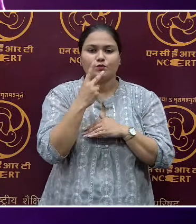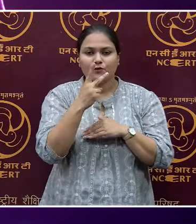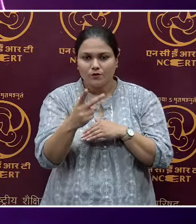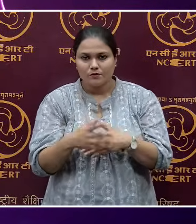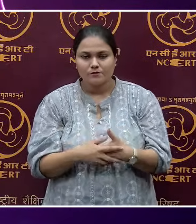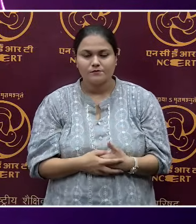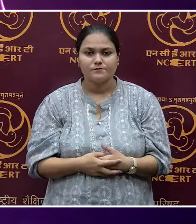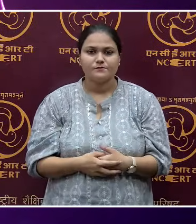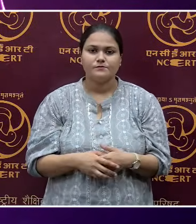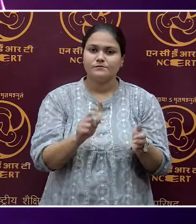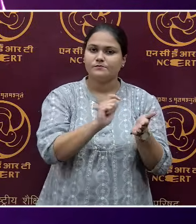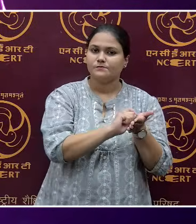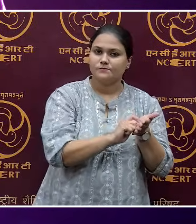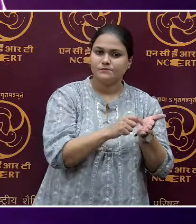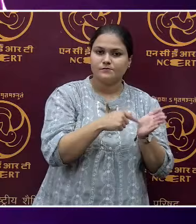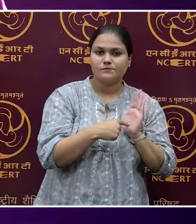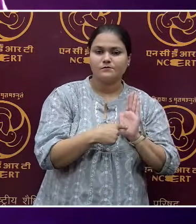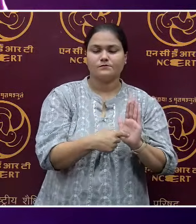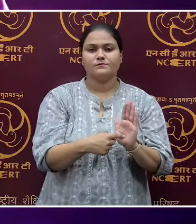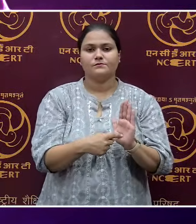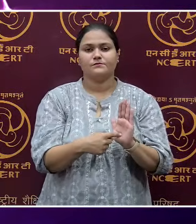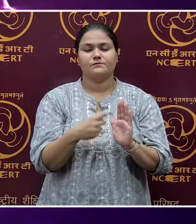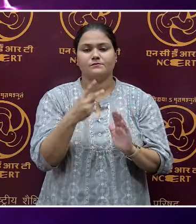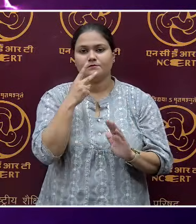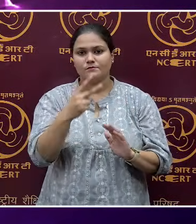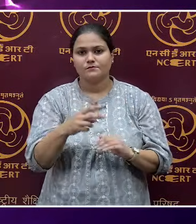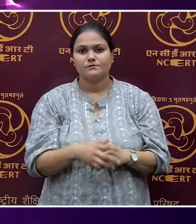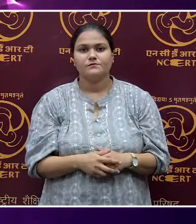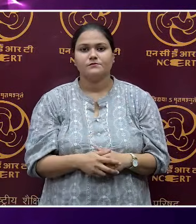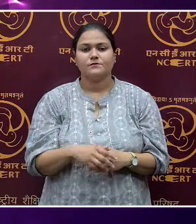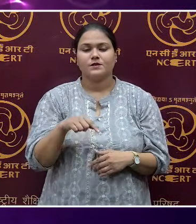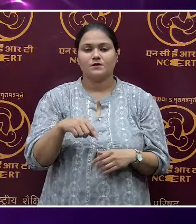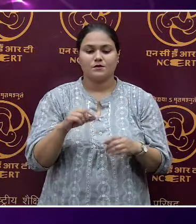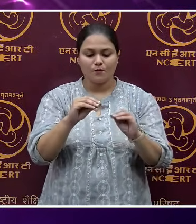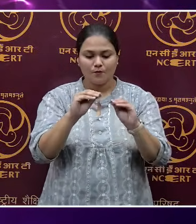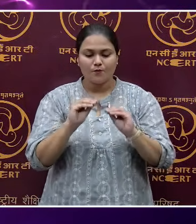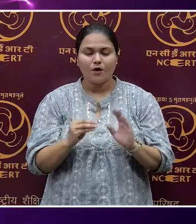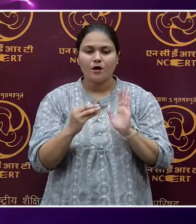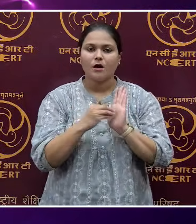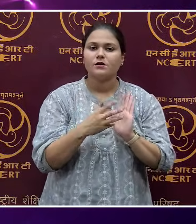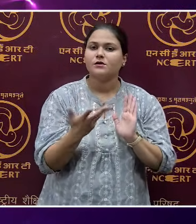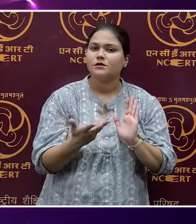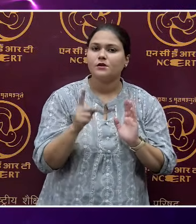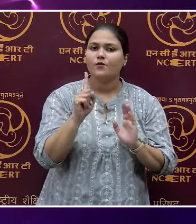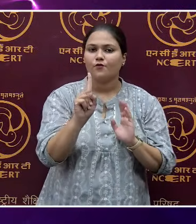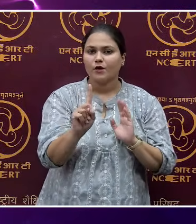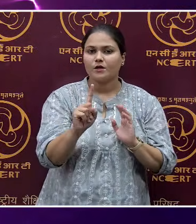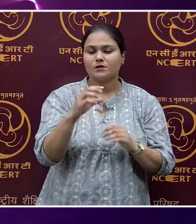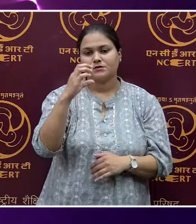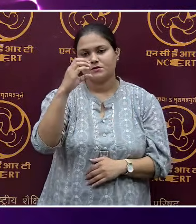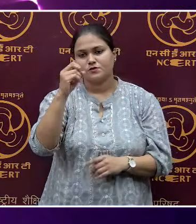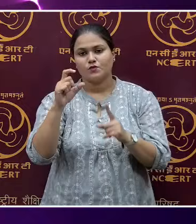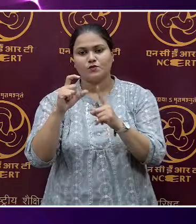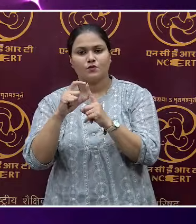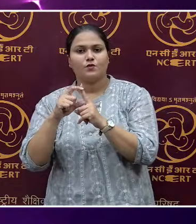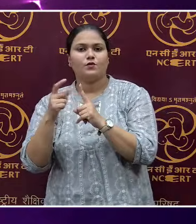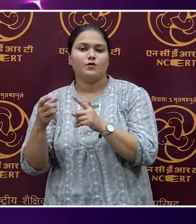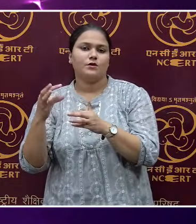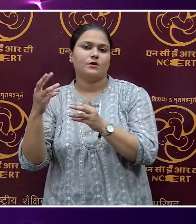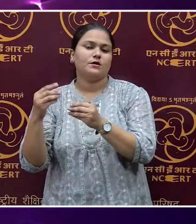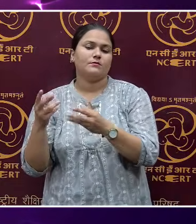here? It is written. So you can see that the output is odd number. All right. Yeah. So this way we can